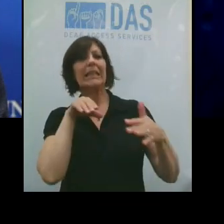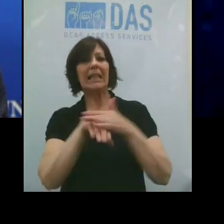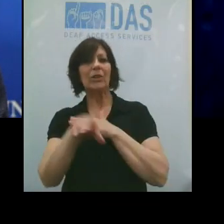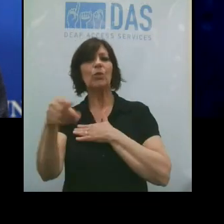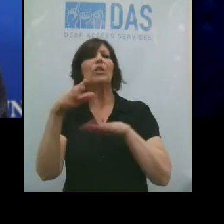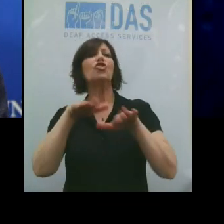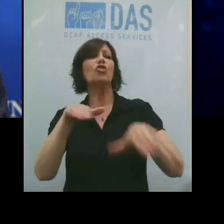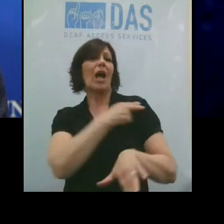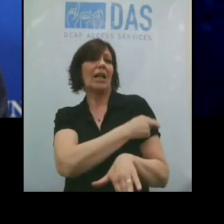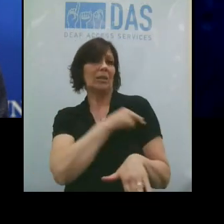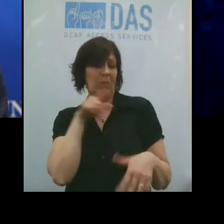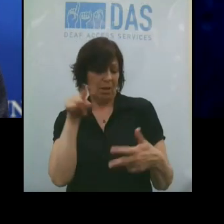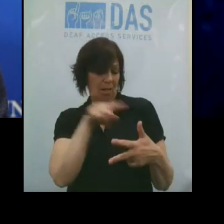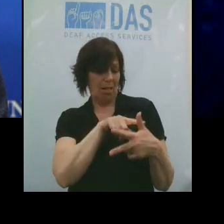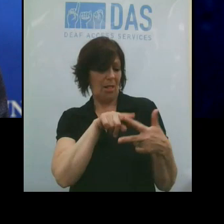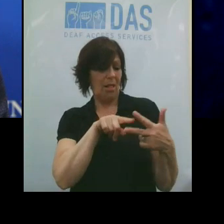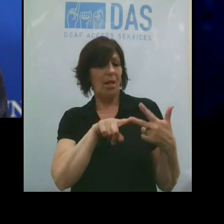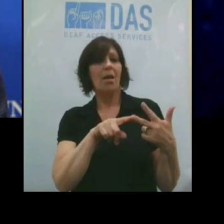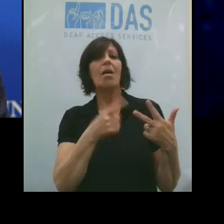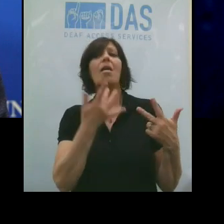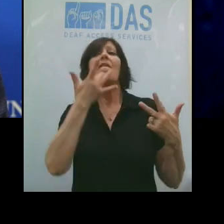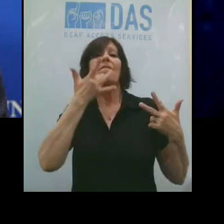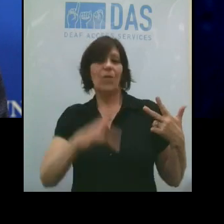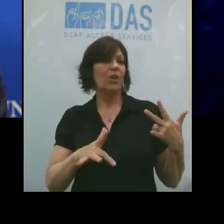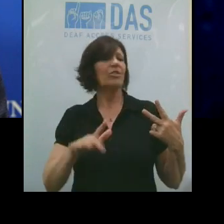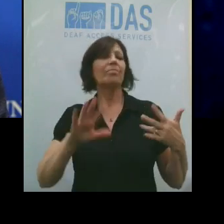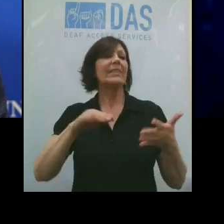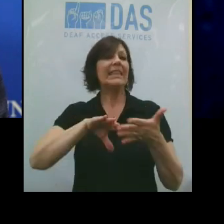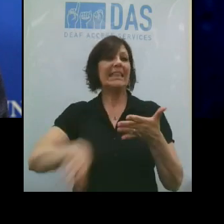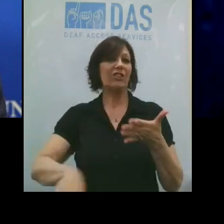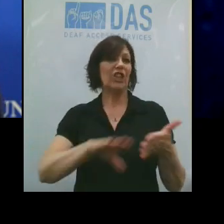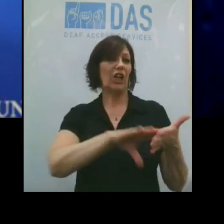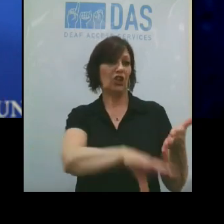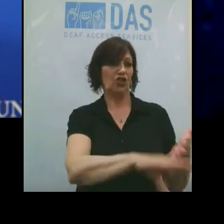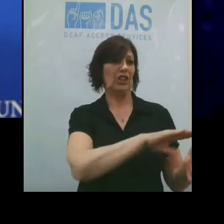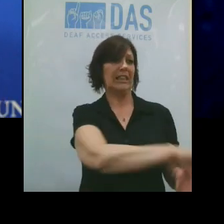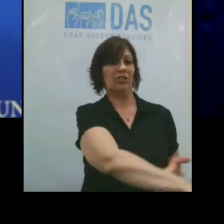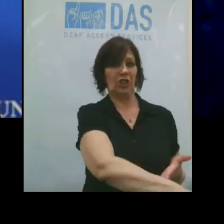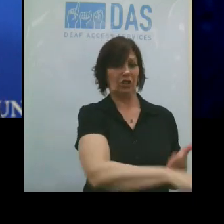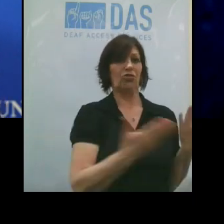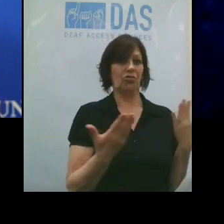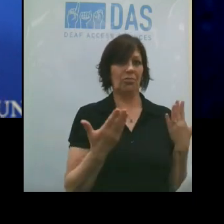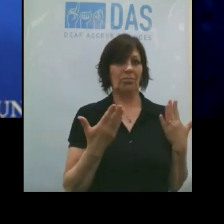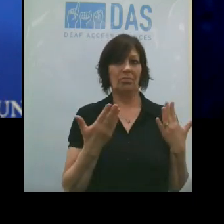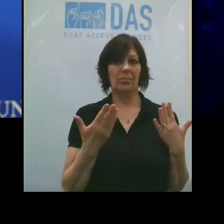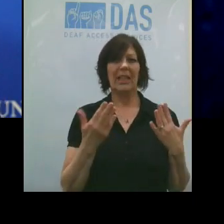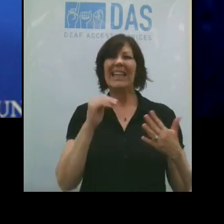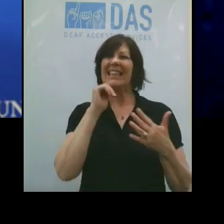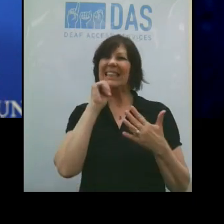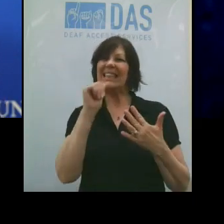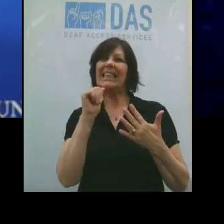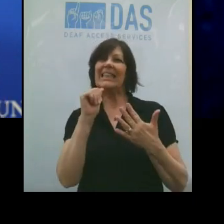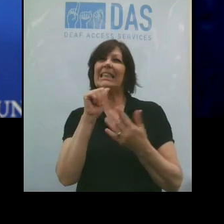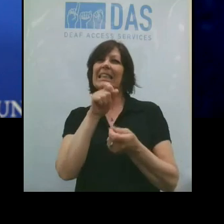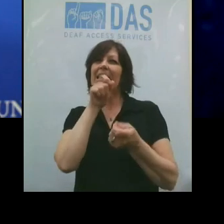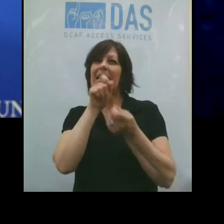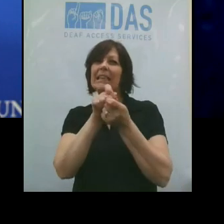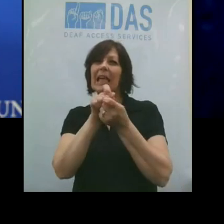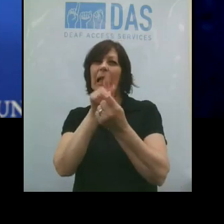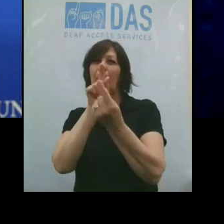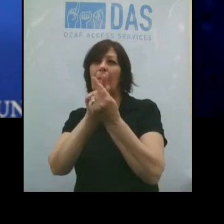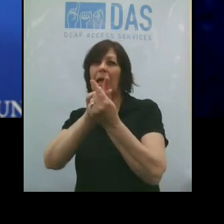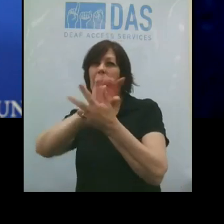Children's Hospital. Fortunately, they have all been discharged, and they didn't, quite meet the criteria. They are